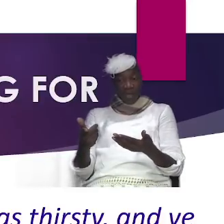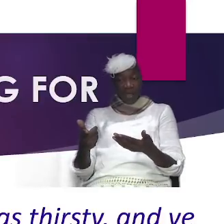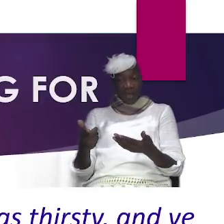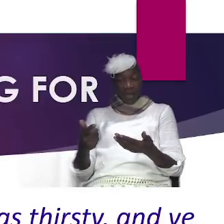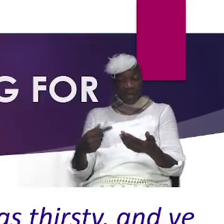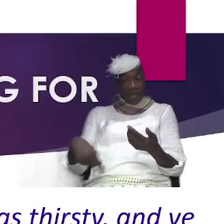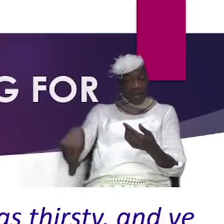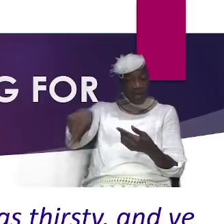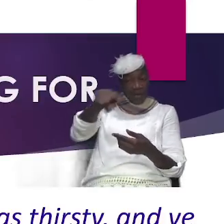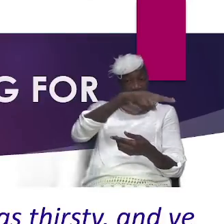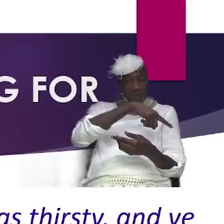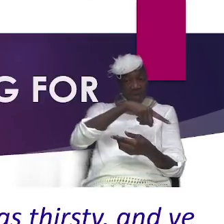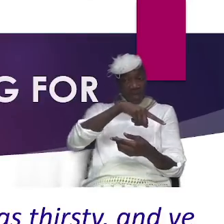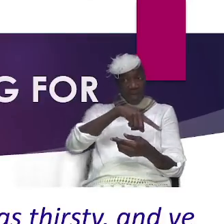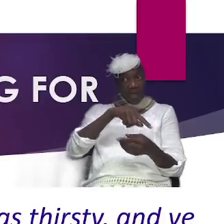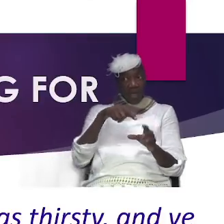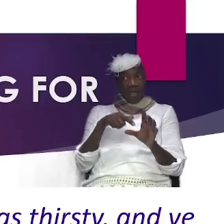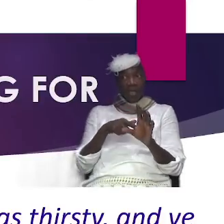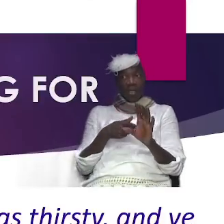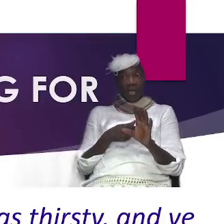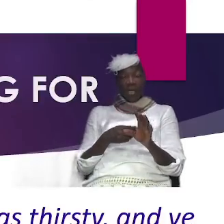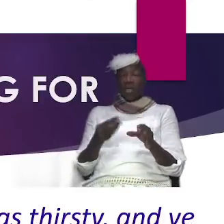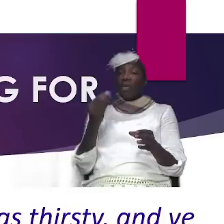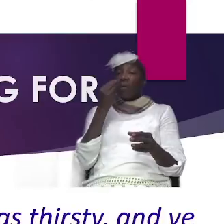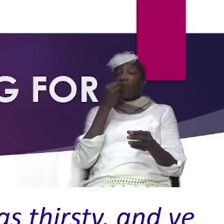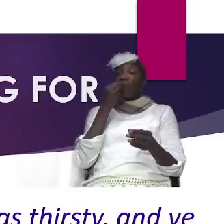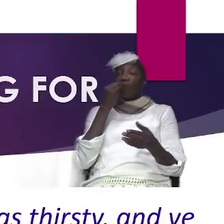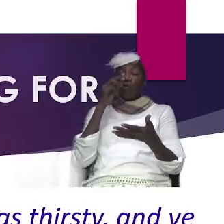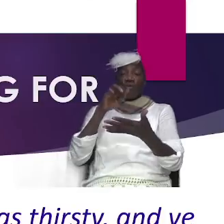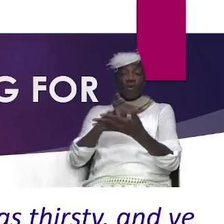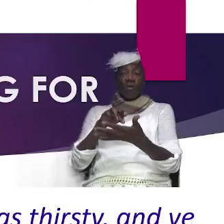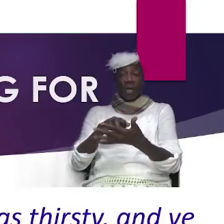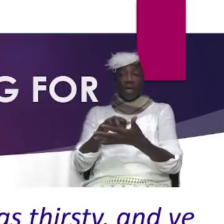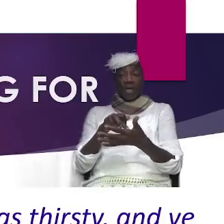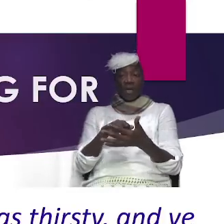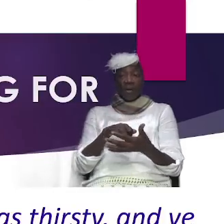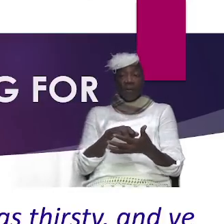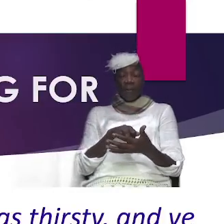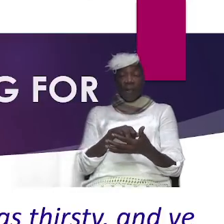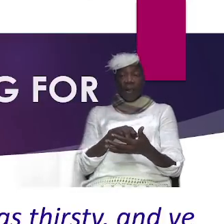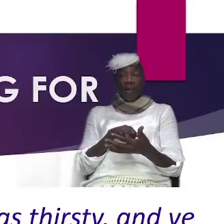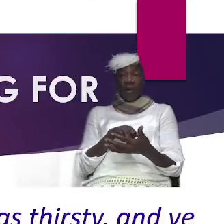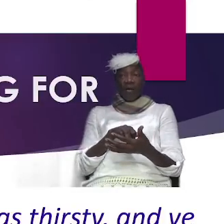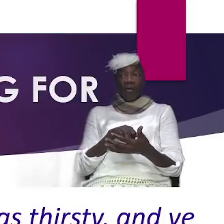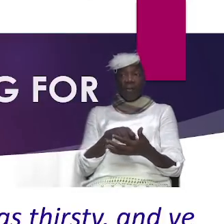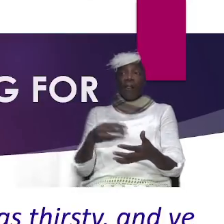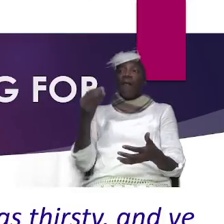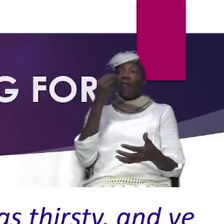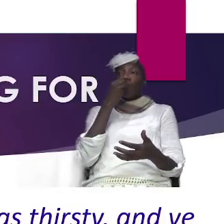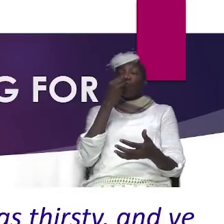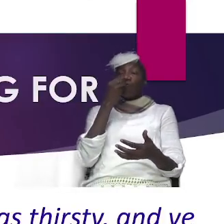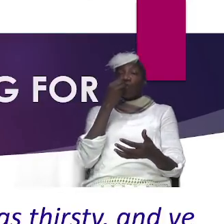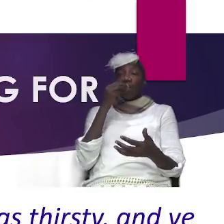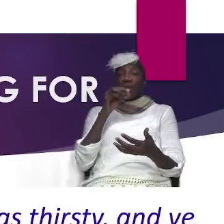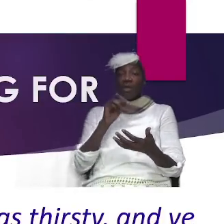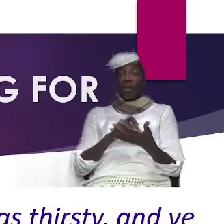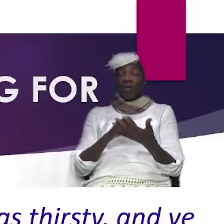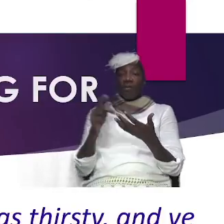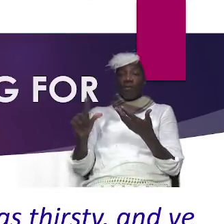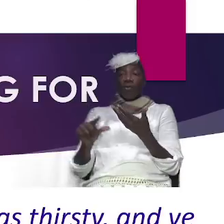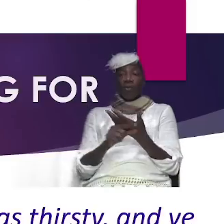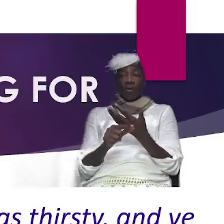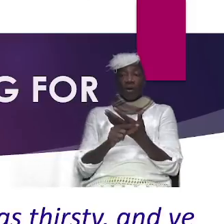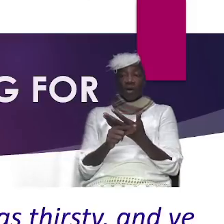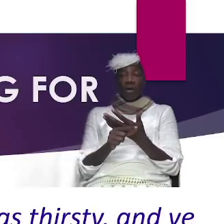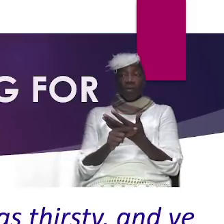reinitiating the food bank. For us, we are reinitiating the feeding program. Yes, and we will talk about